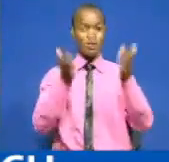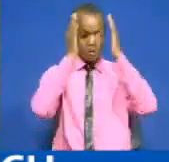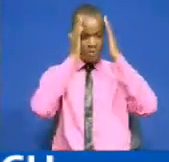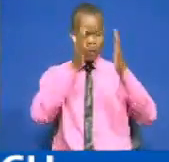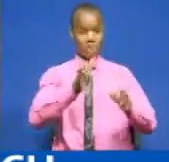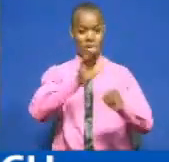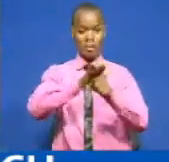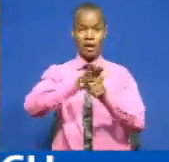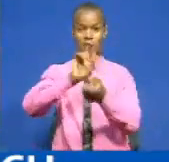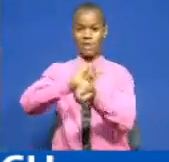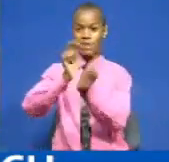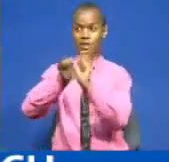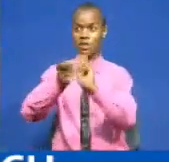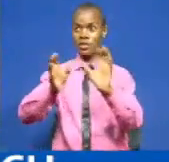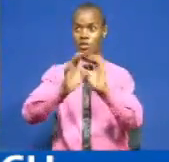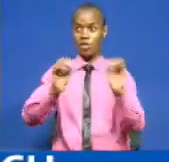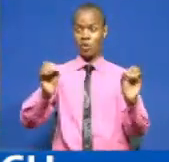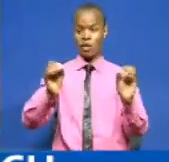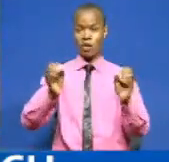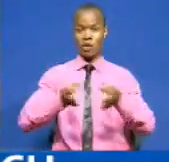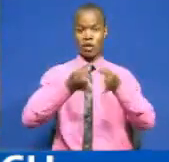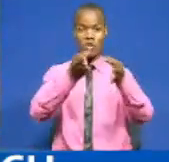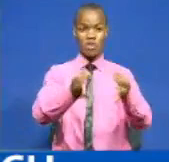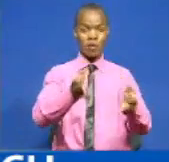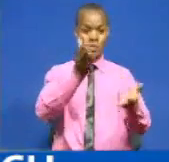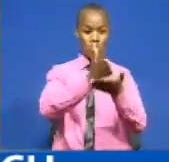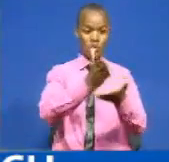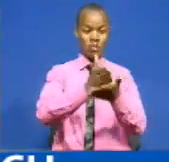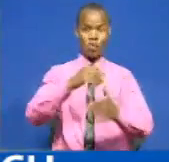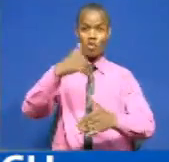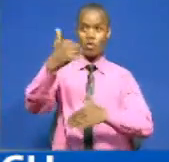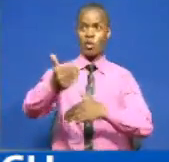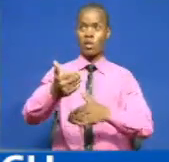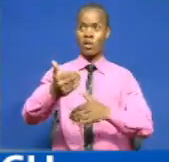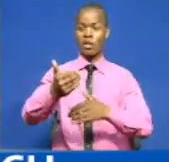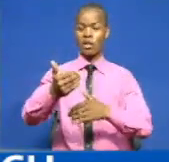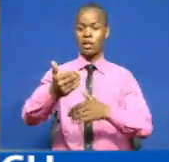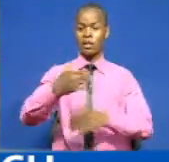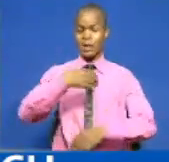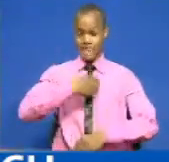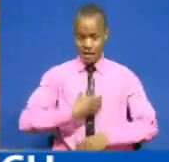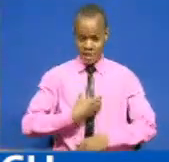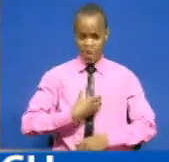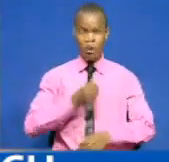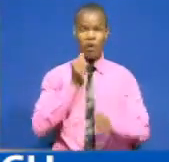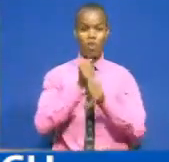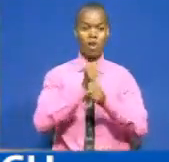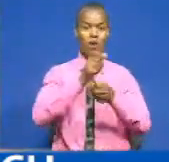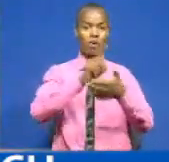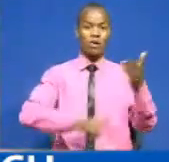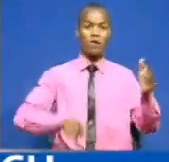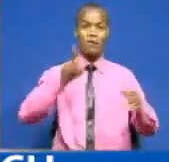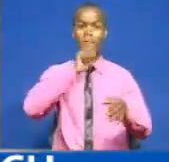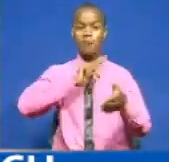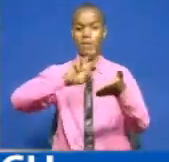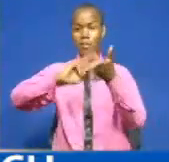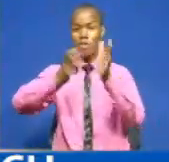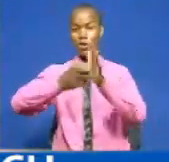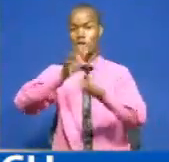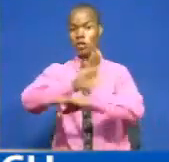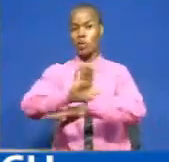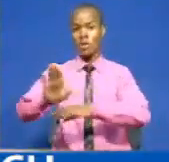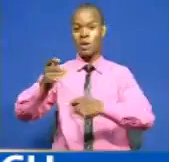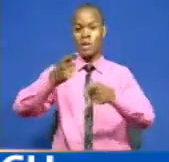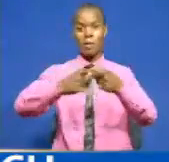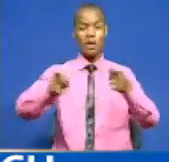changes. Mimi unajua, ukiwa mkondo wa lala salama, haja yako sasa ni kumaliza ile kazi umeanza, sio